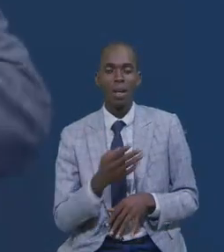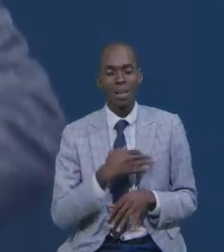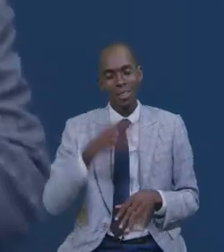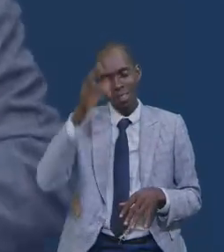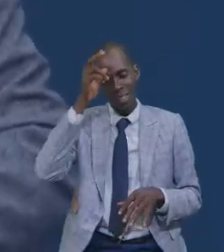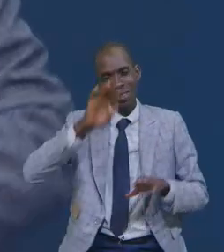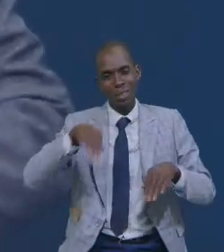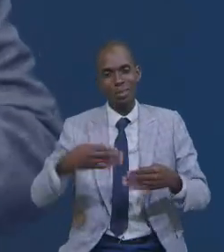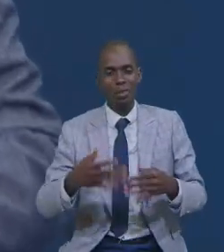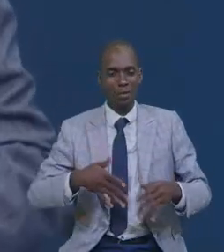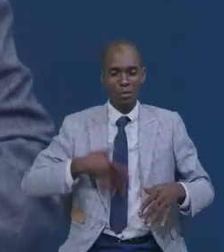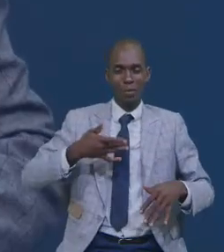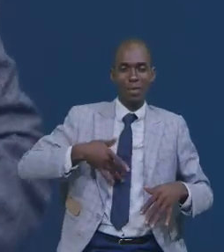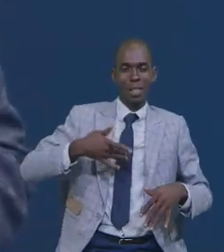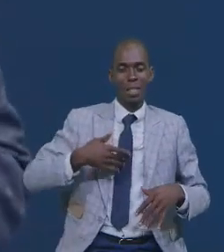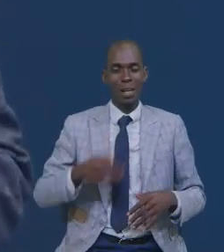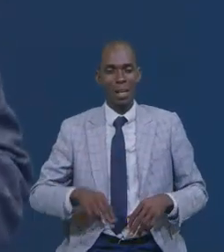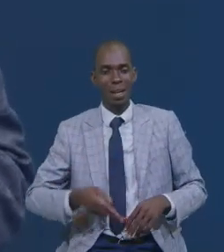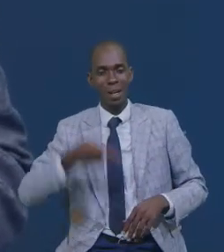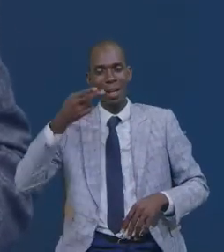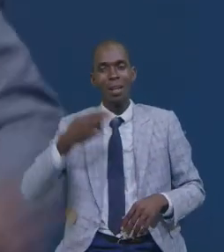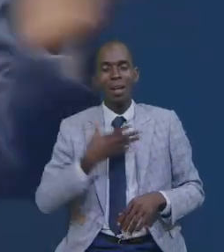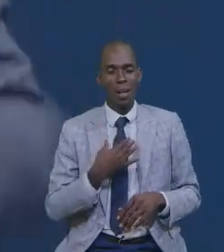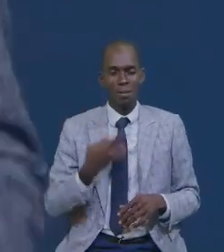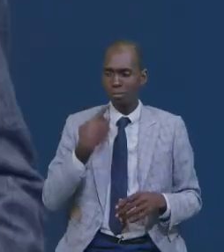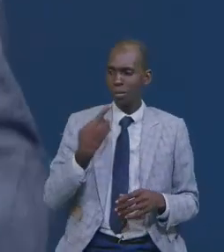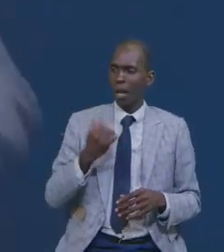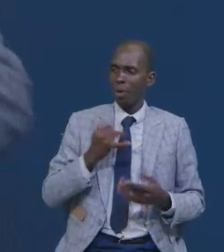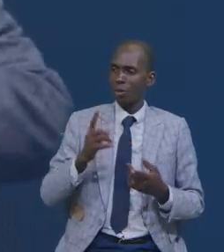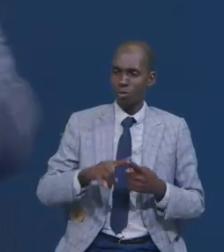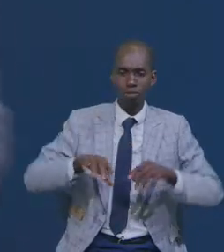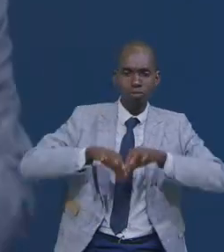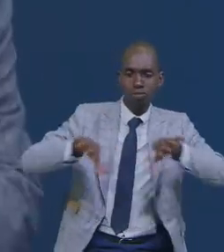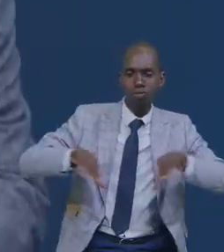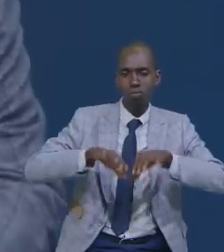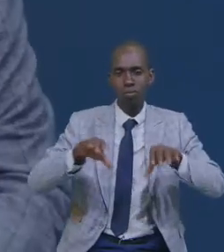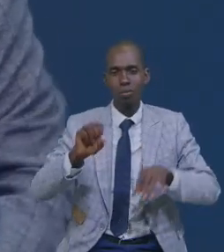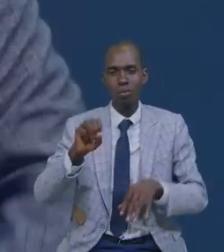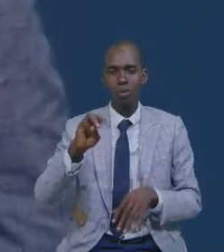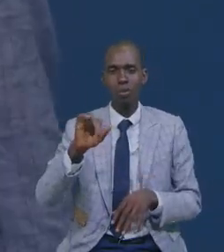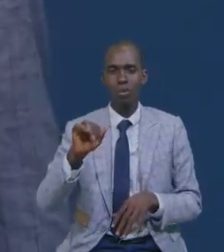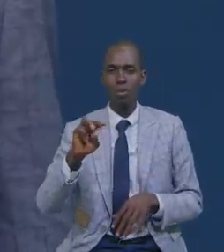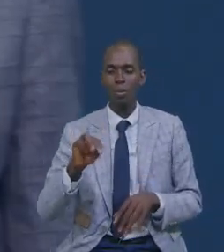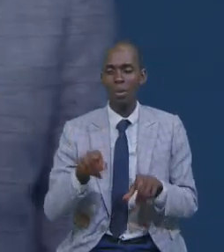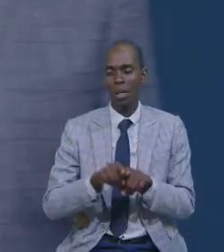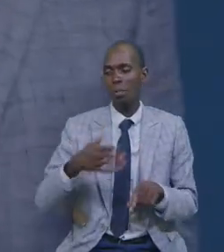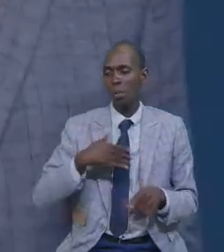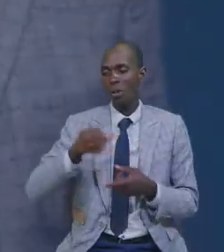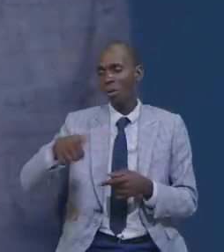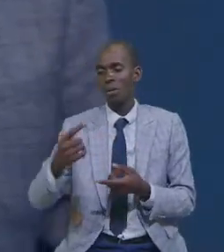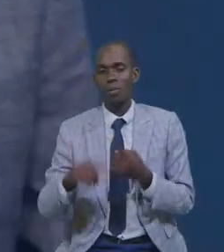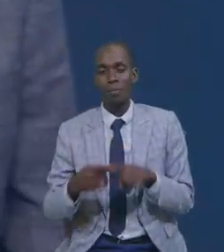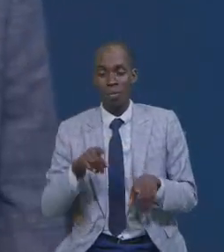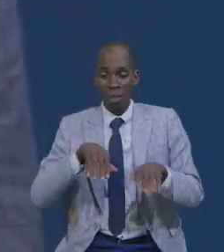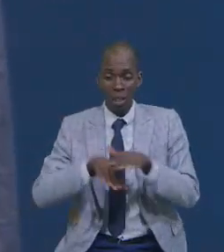now I want to swim like my other friends. And they go into the river, and the devil comes